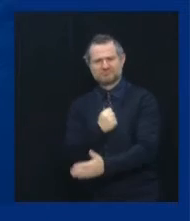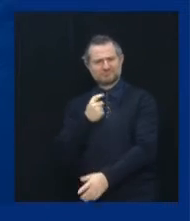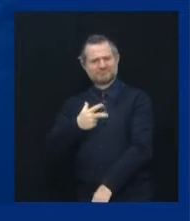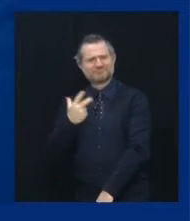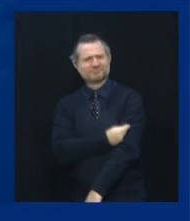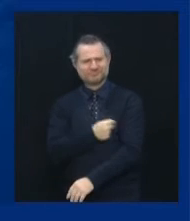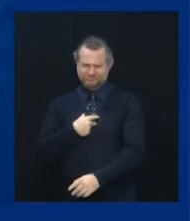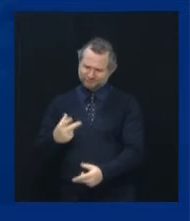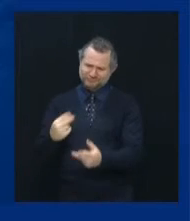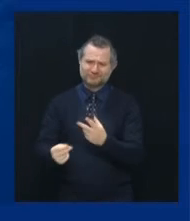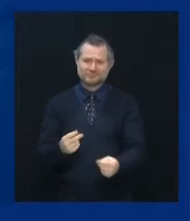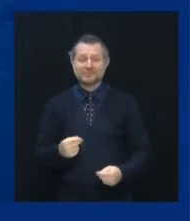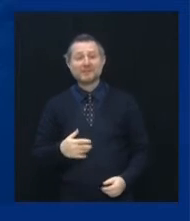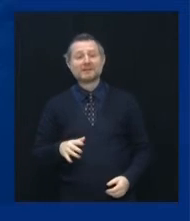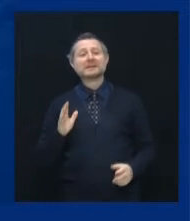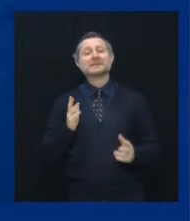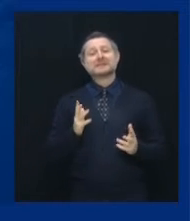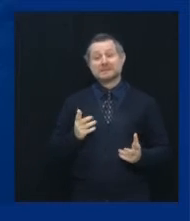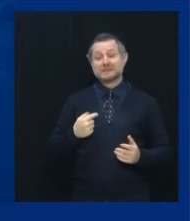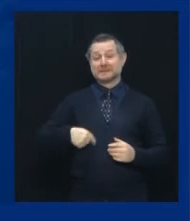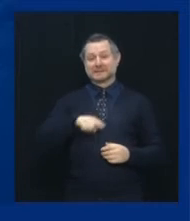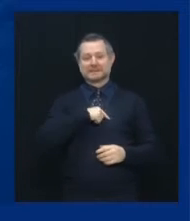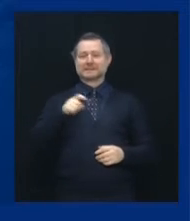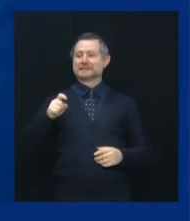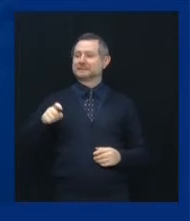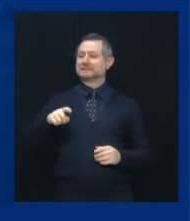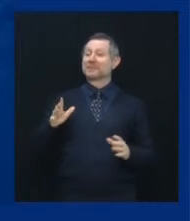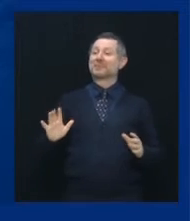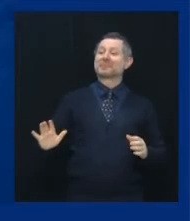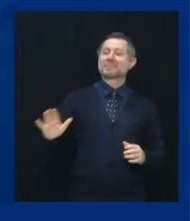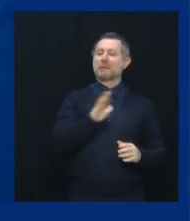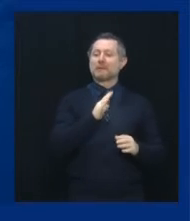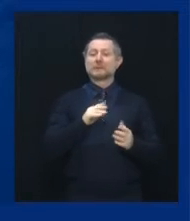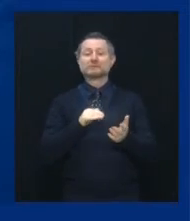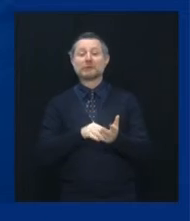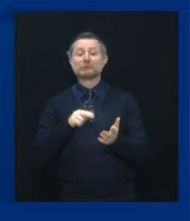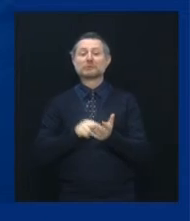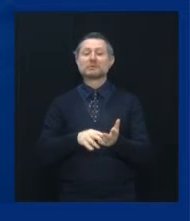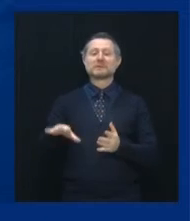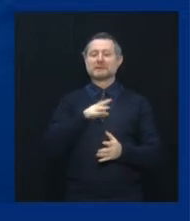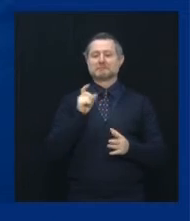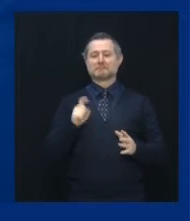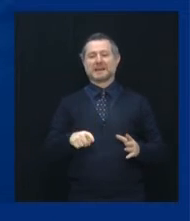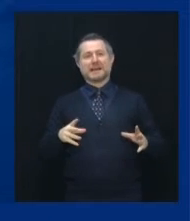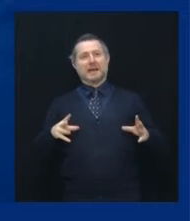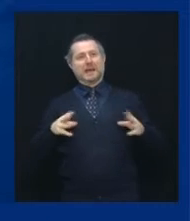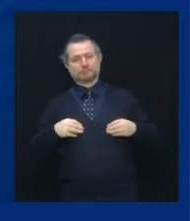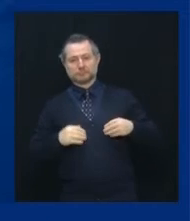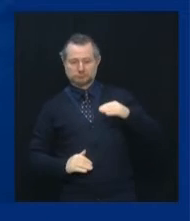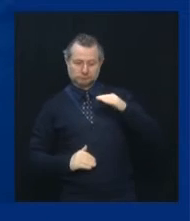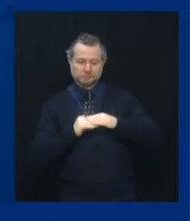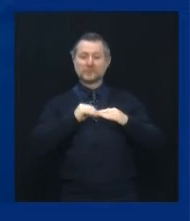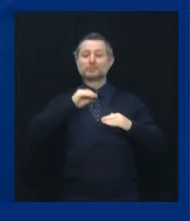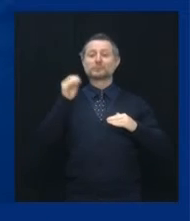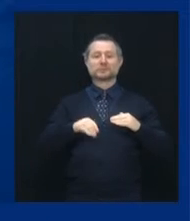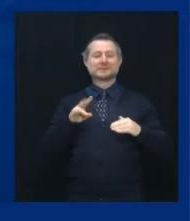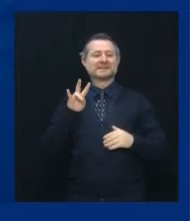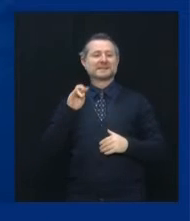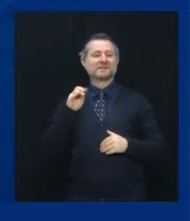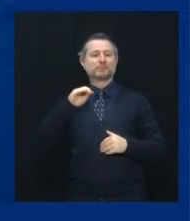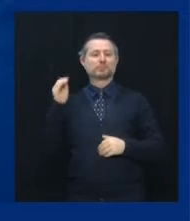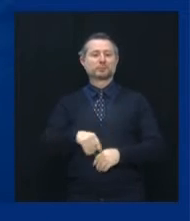We need an acceptance rate of between 70 to 90% of